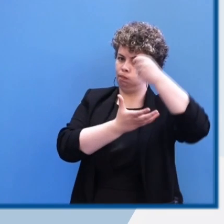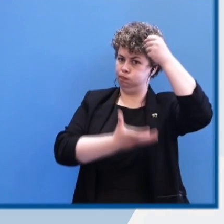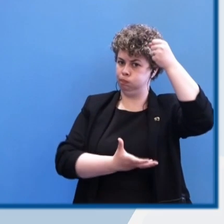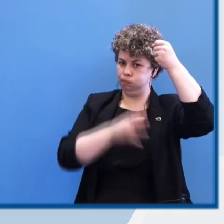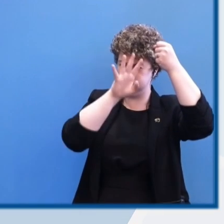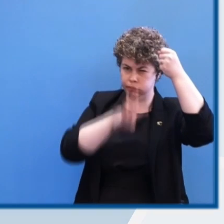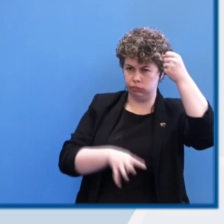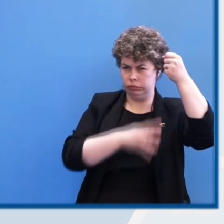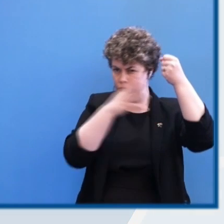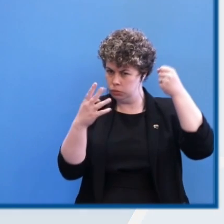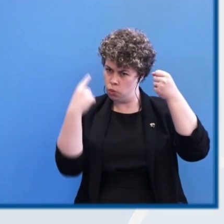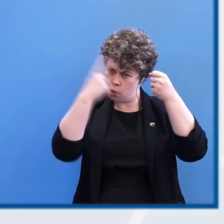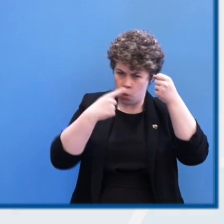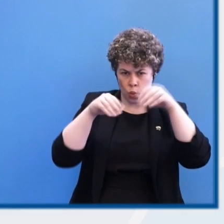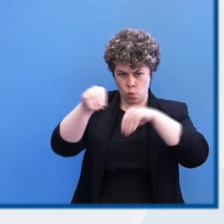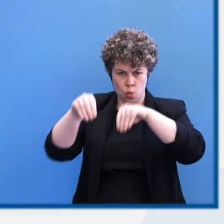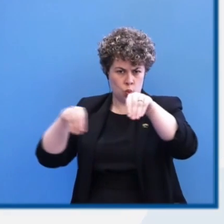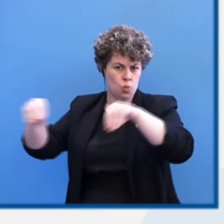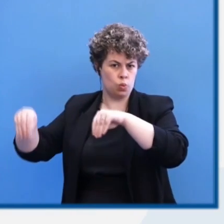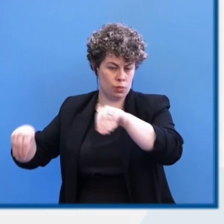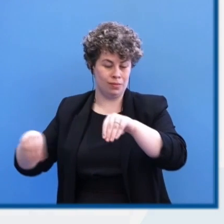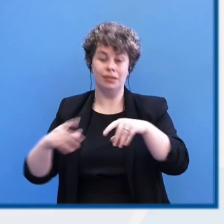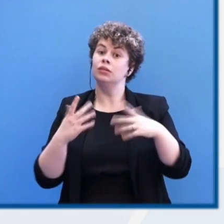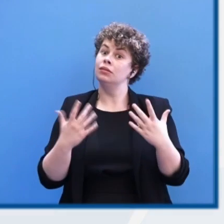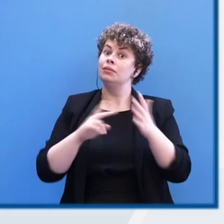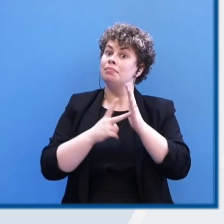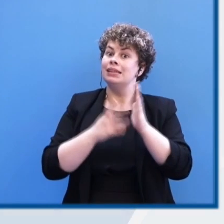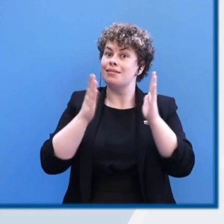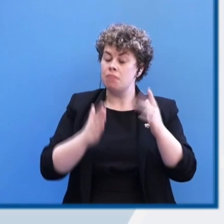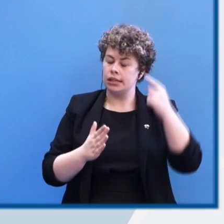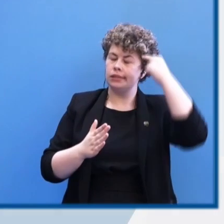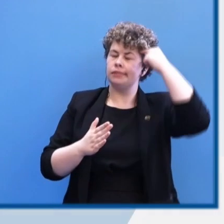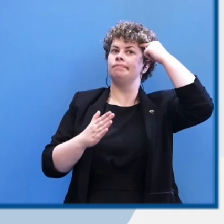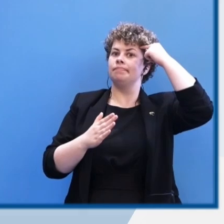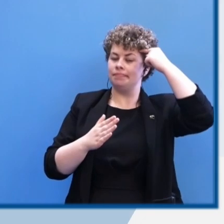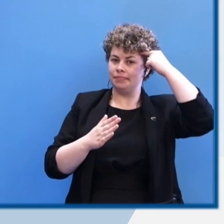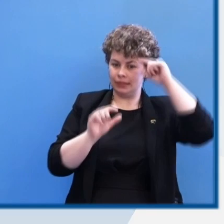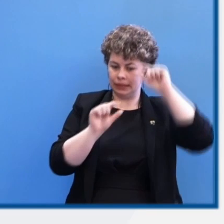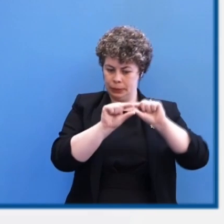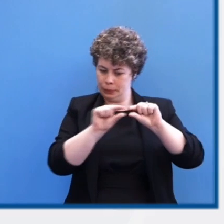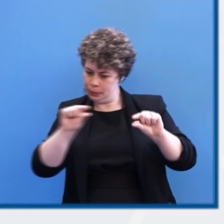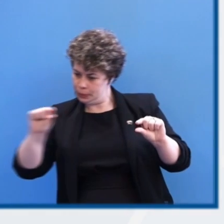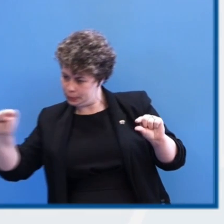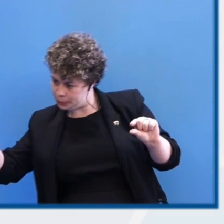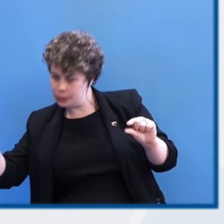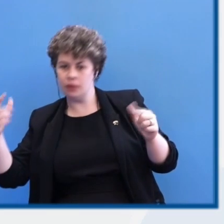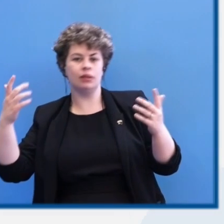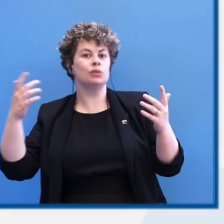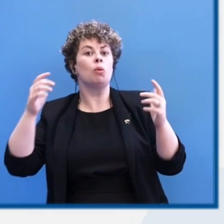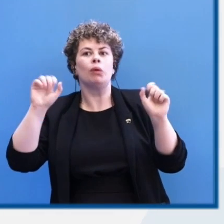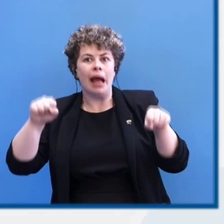to be made available that all these systems can be built. So I would say the